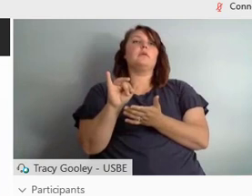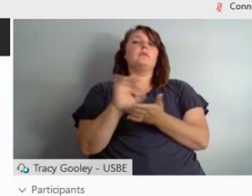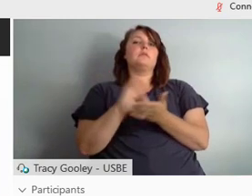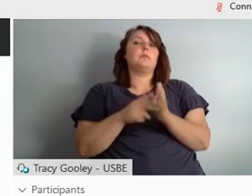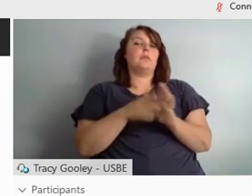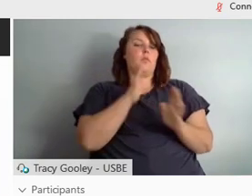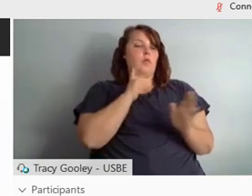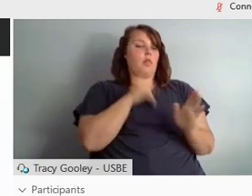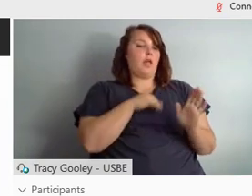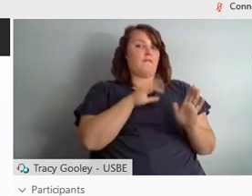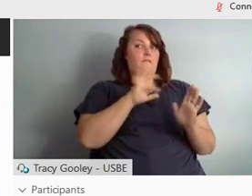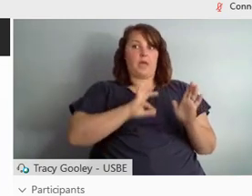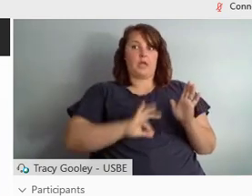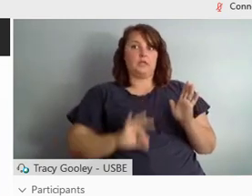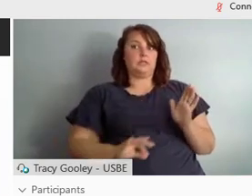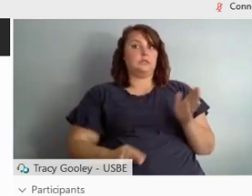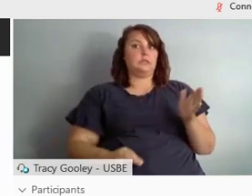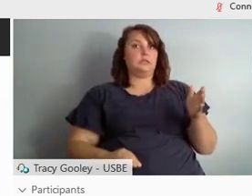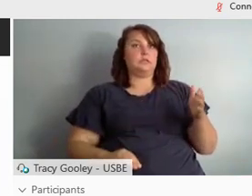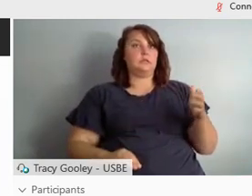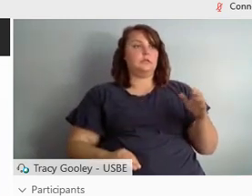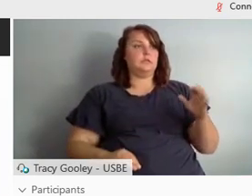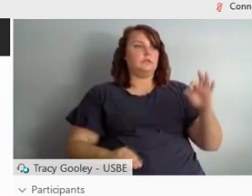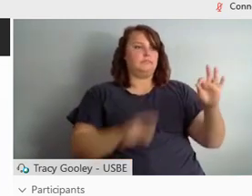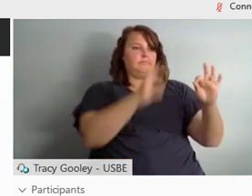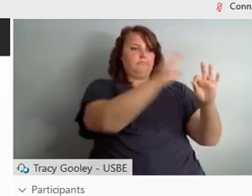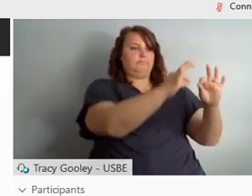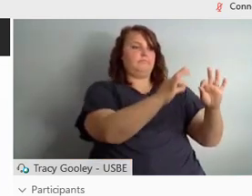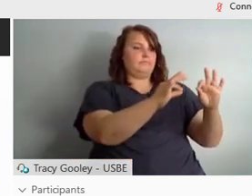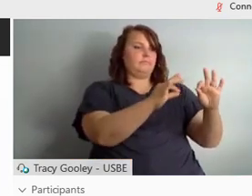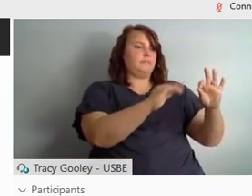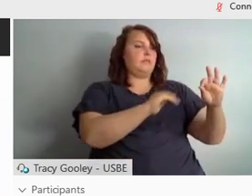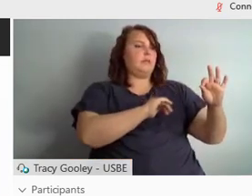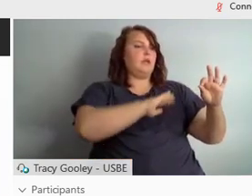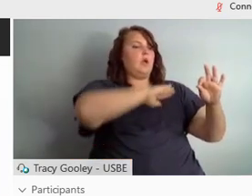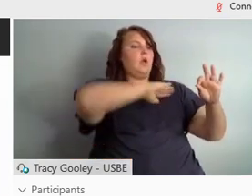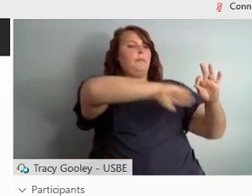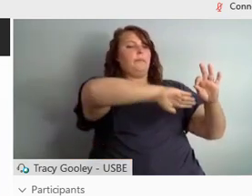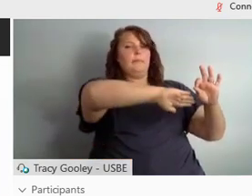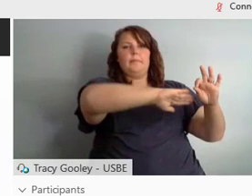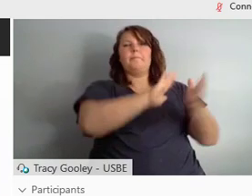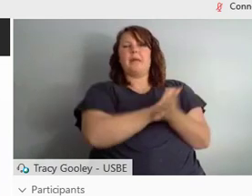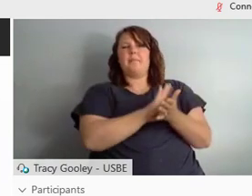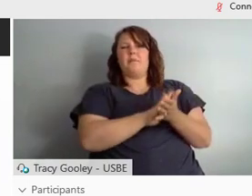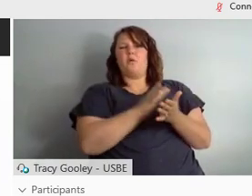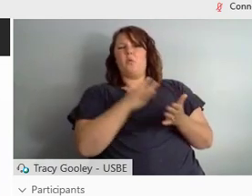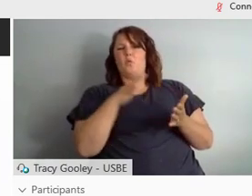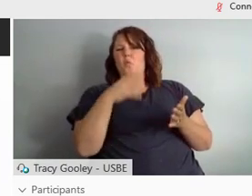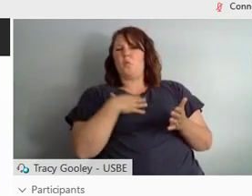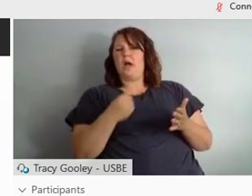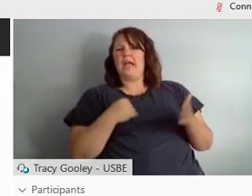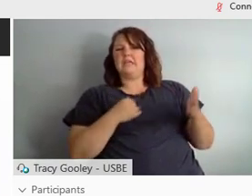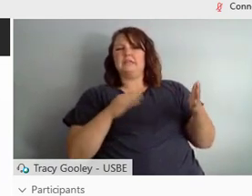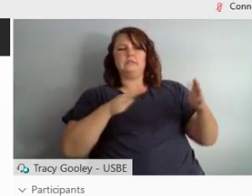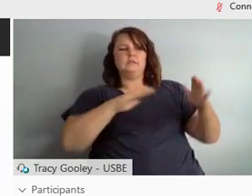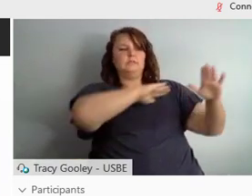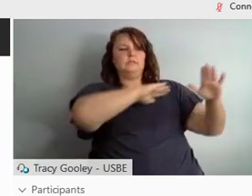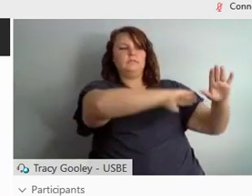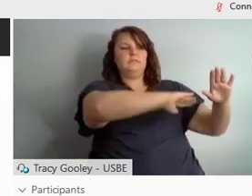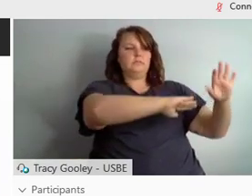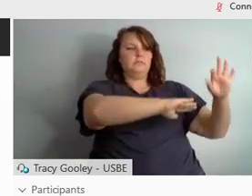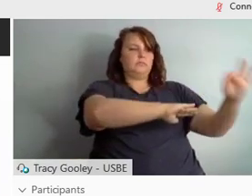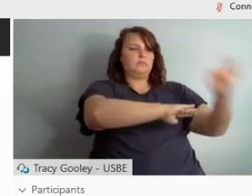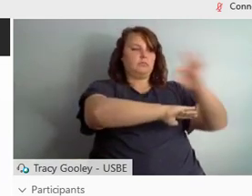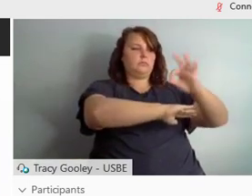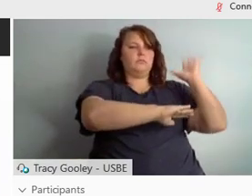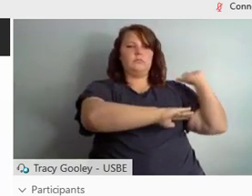button page in front of the student and use the blank page to cover the 3 bottom rows so that you're only showing the first row to the